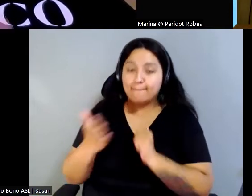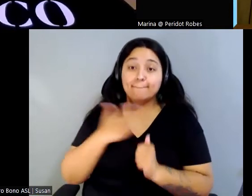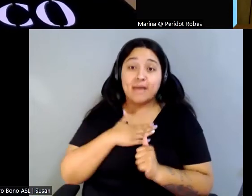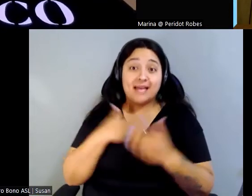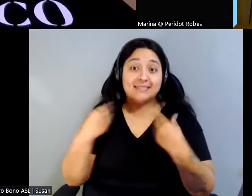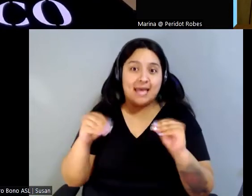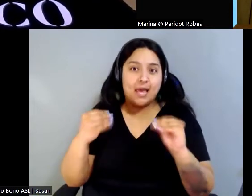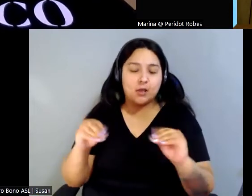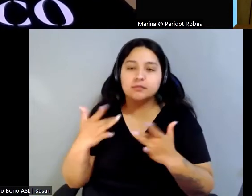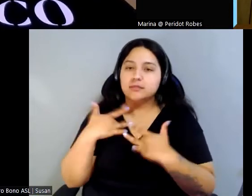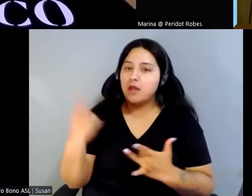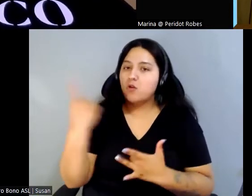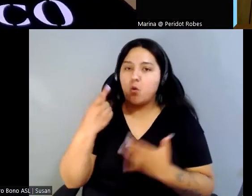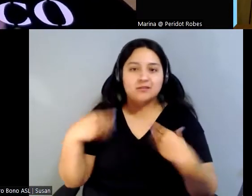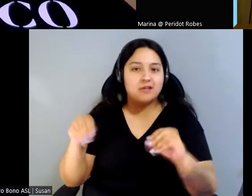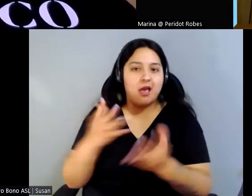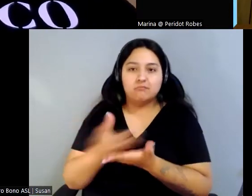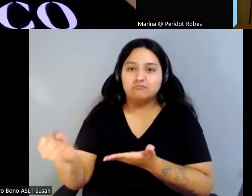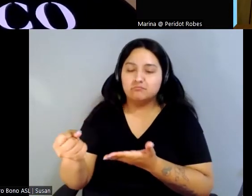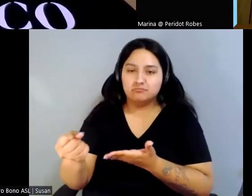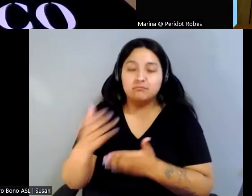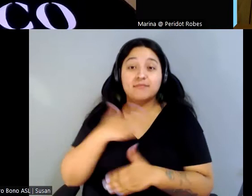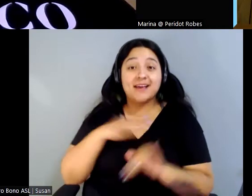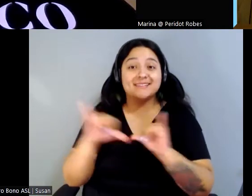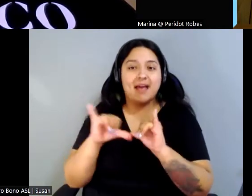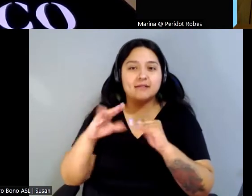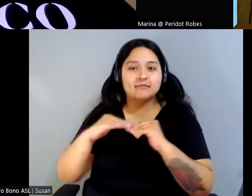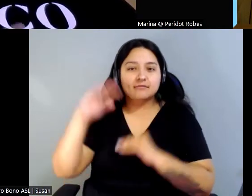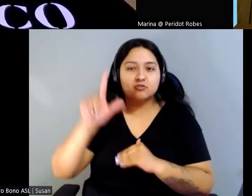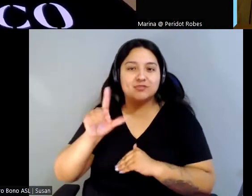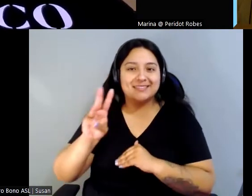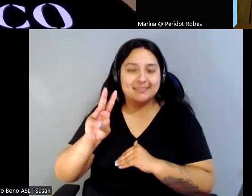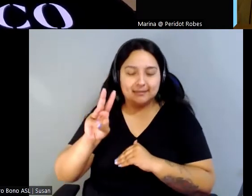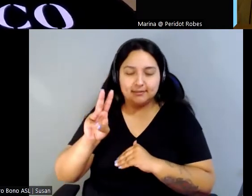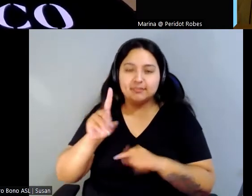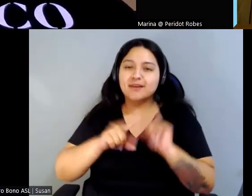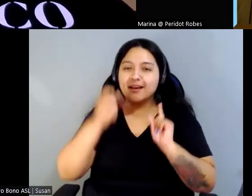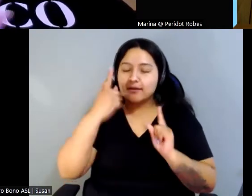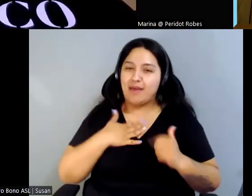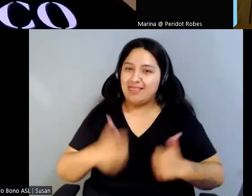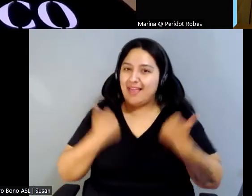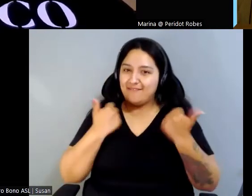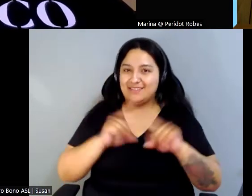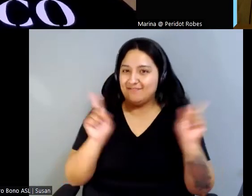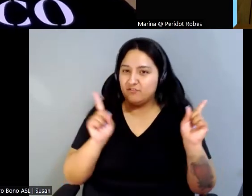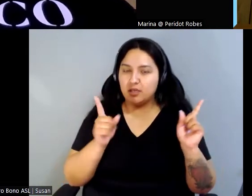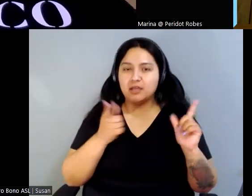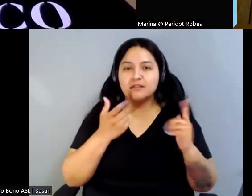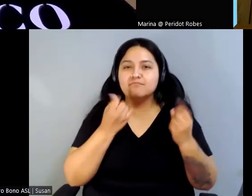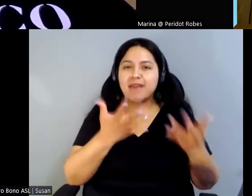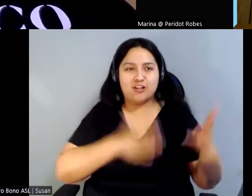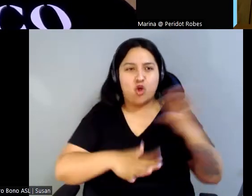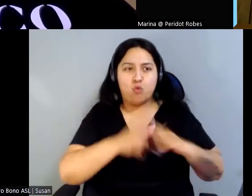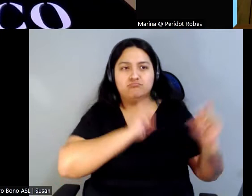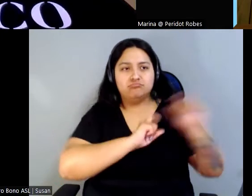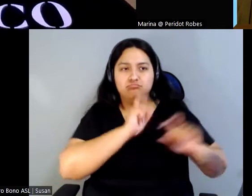carry 26 and up. You know, but for me, my life is different. You know, I get gifted a lot of clothing that I wear once, and then I don't